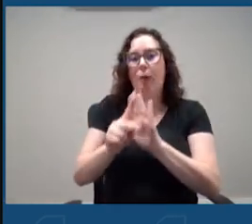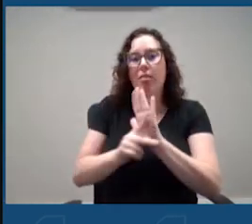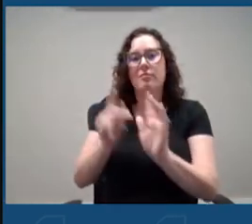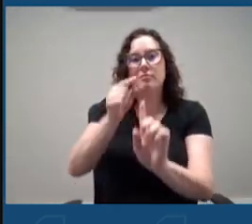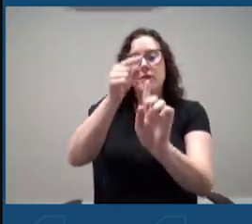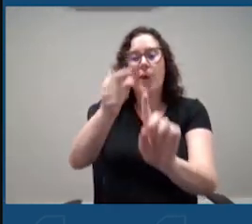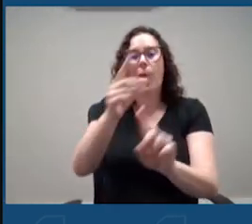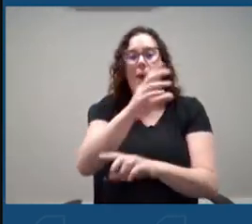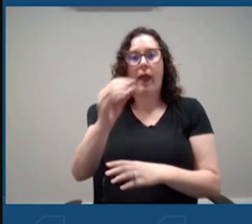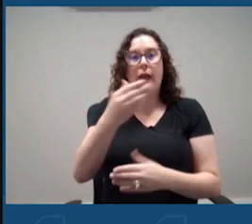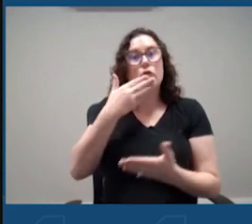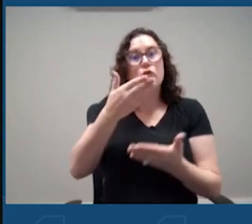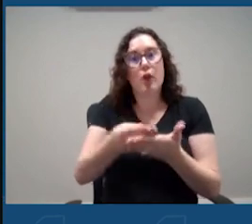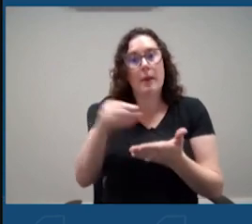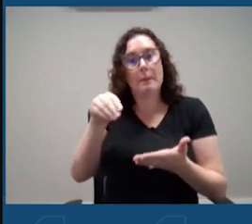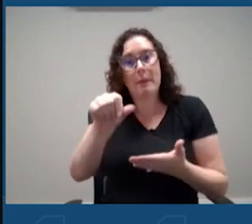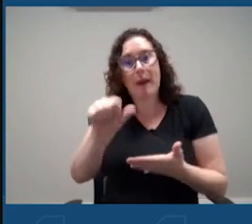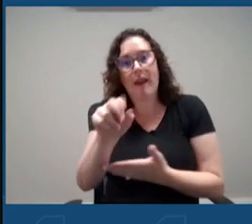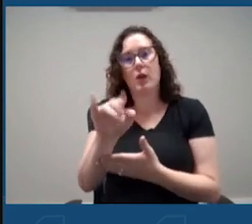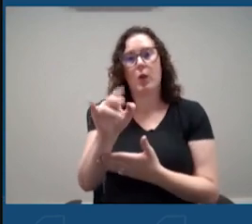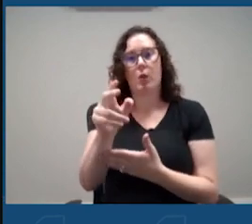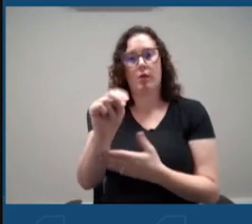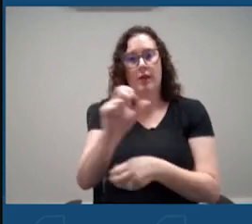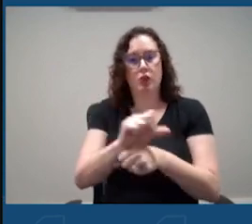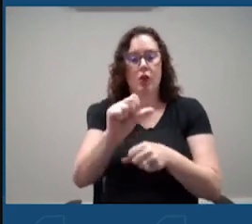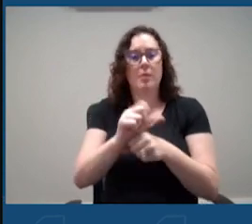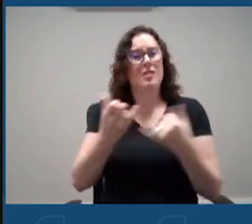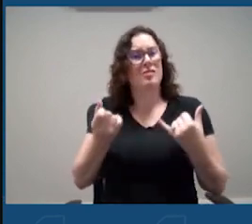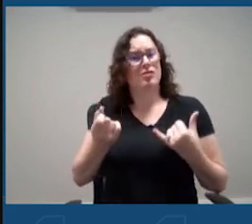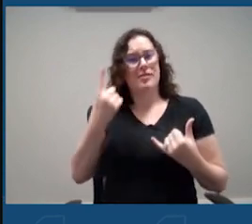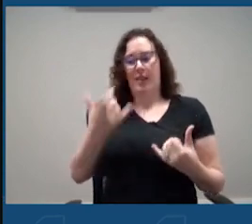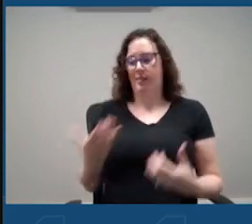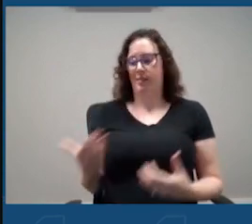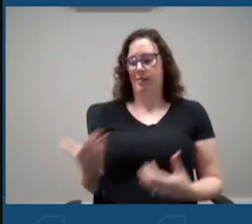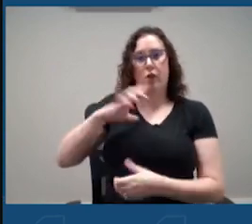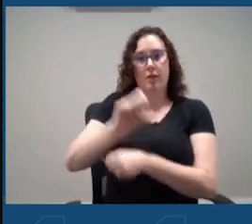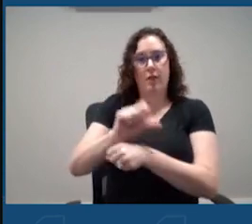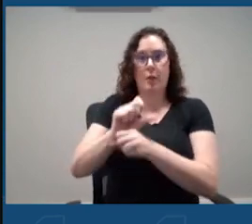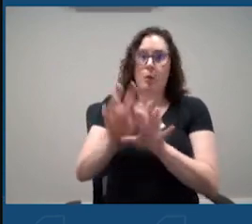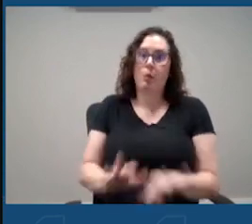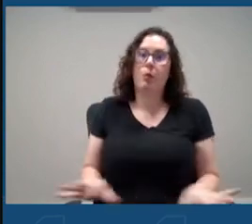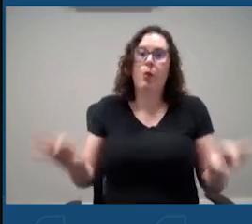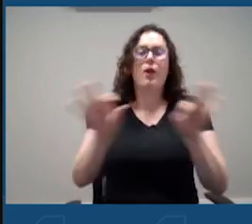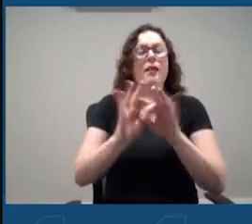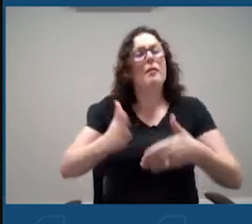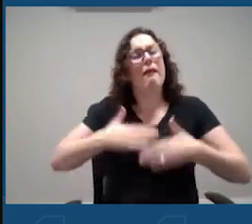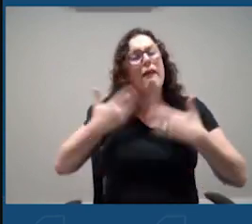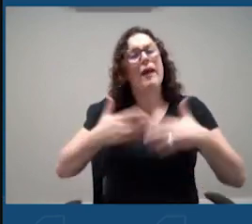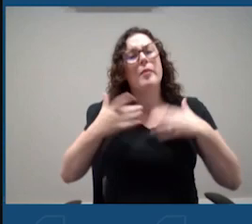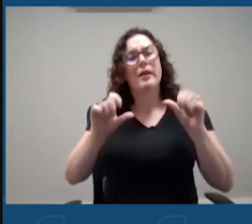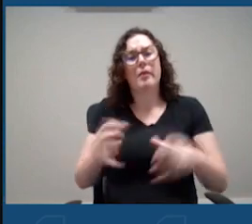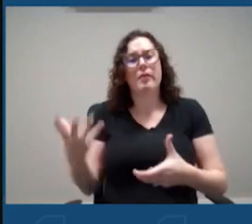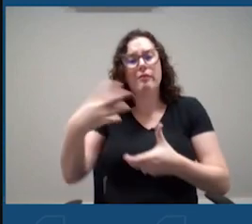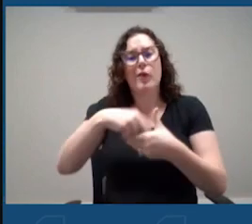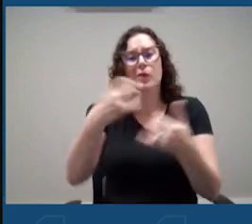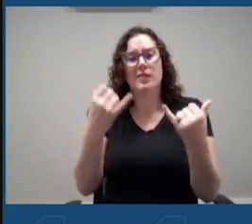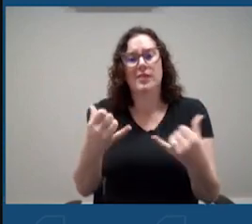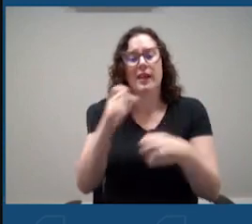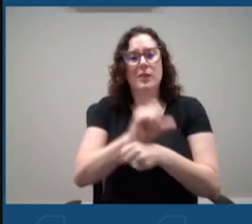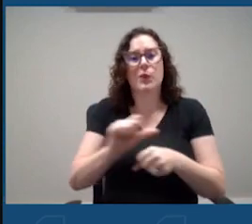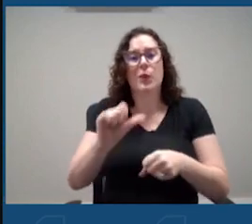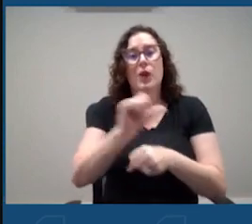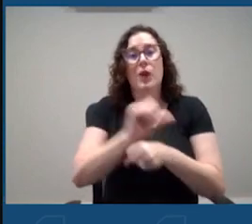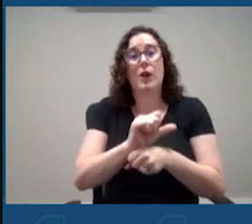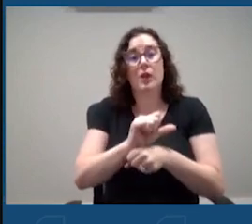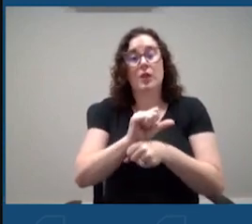jobs. And as the chair of labor, this is very important to me. I'm very happy and grateful to be part of today's effort to meet our